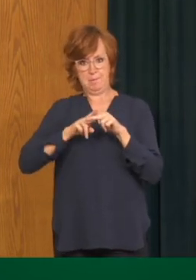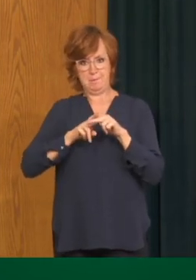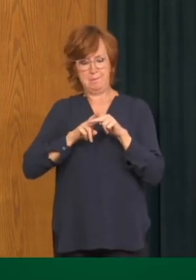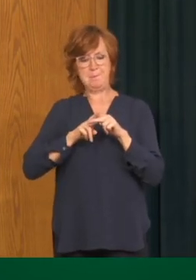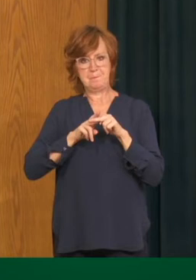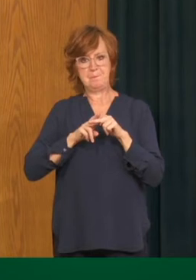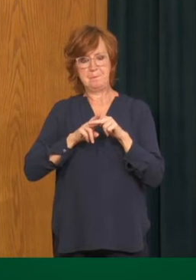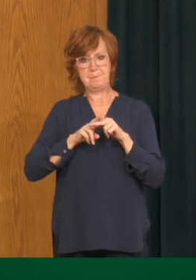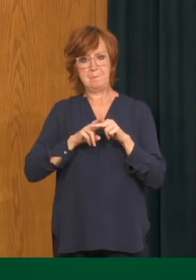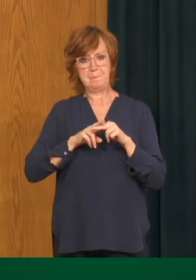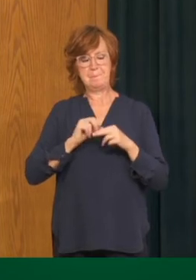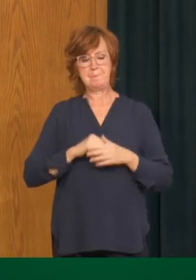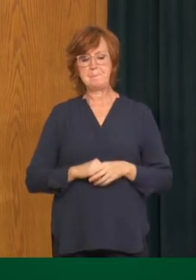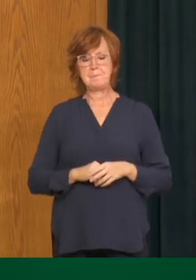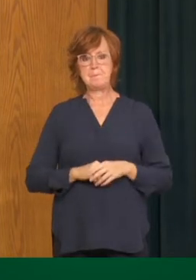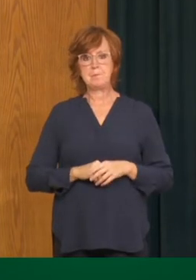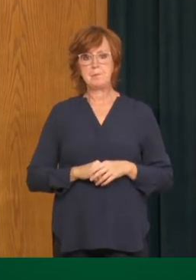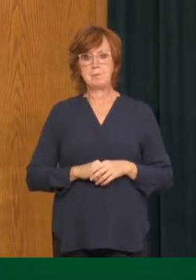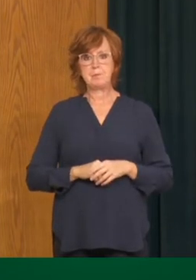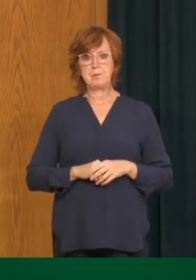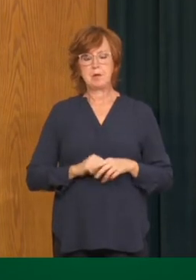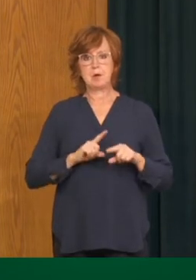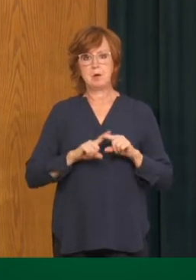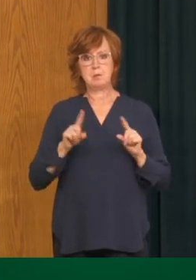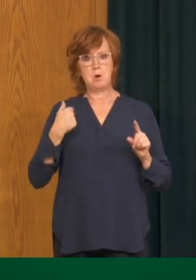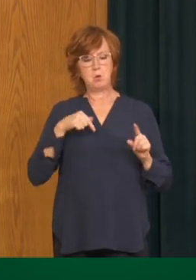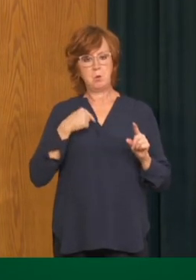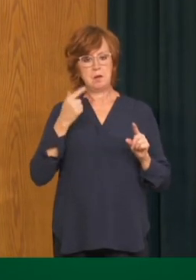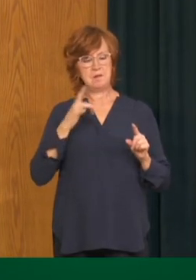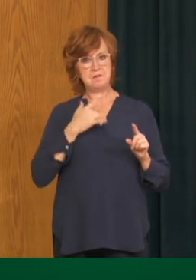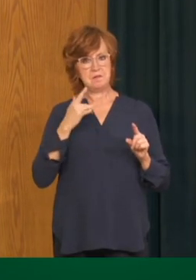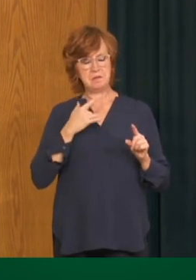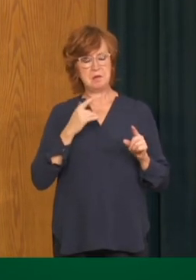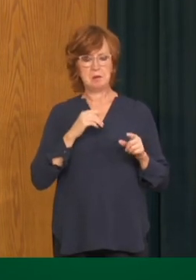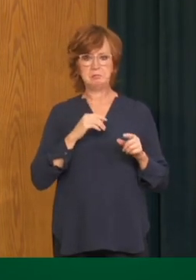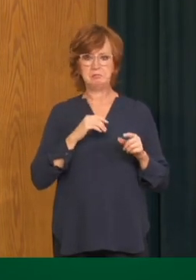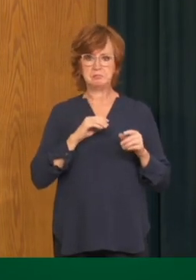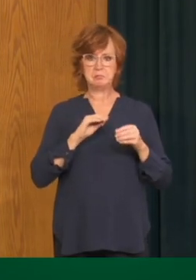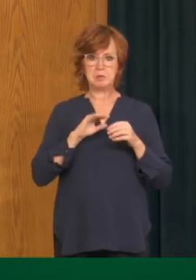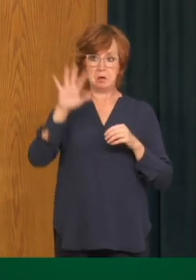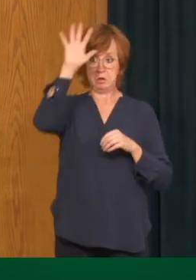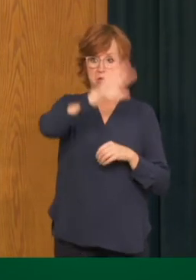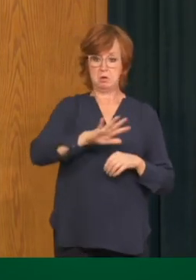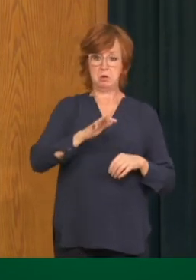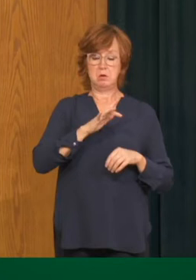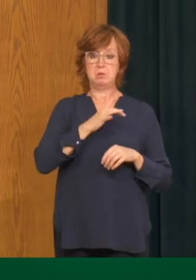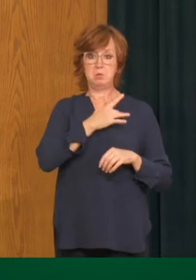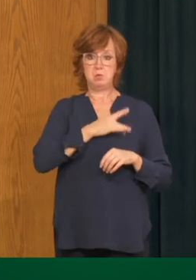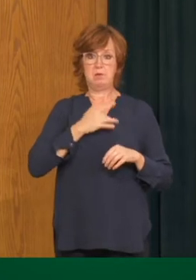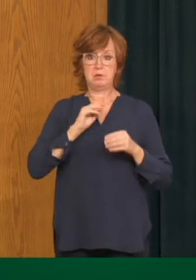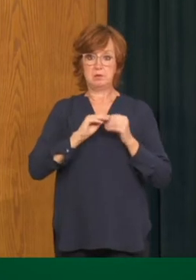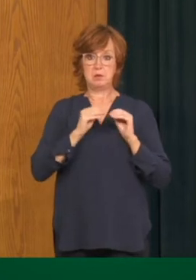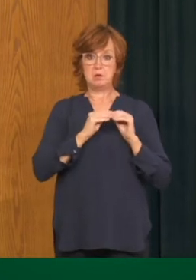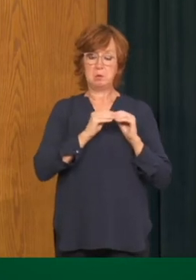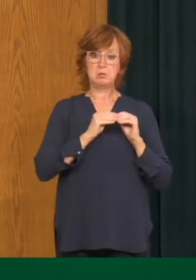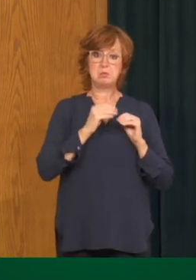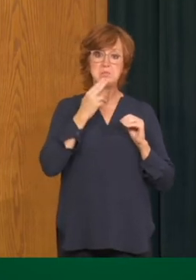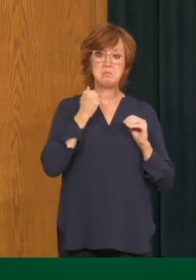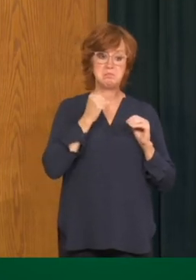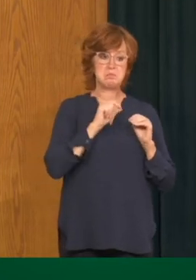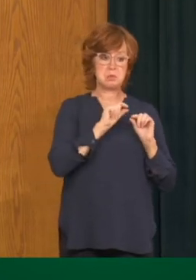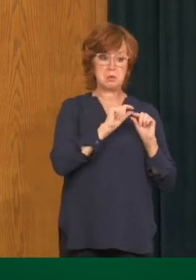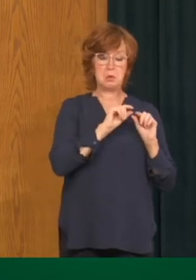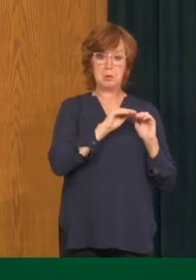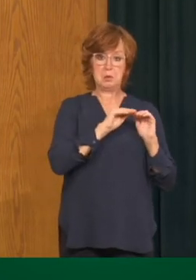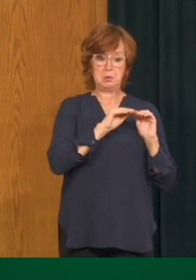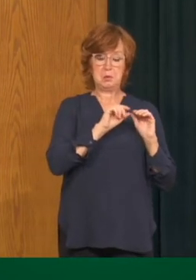we continue to see a variable case number, but overall our case numbers remain low throughout the province. And if you look at our new website with the